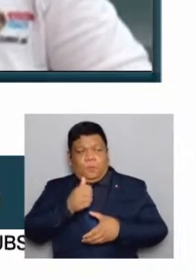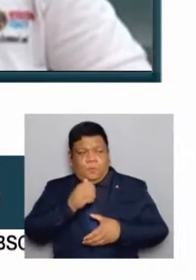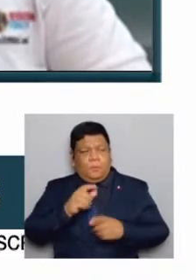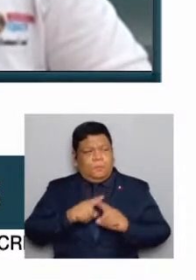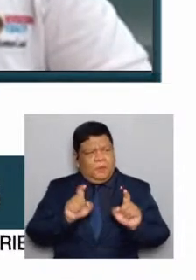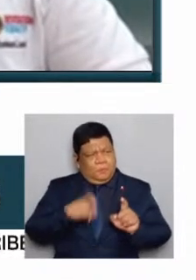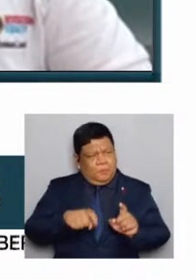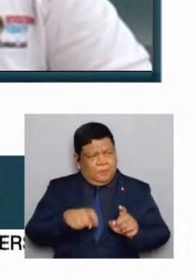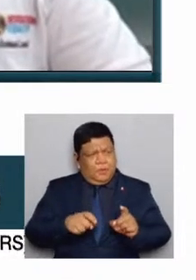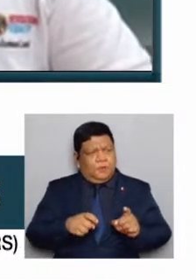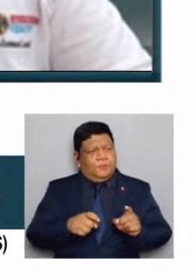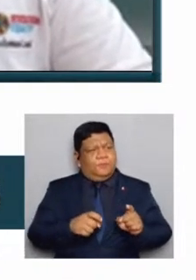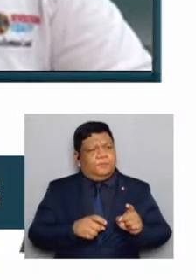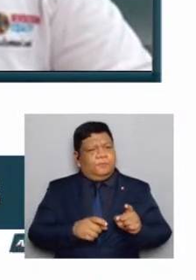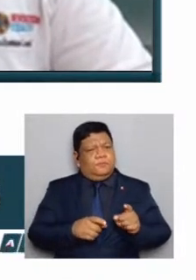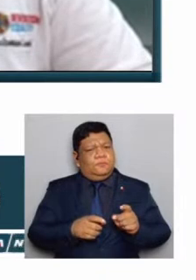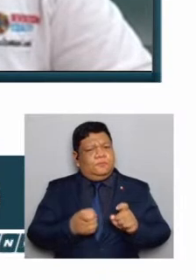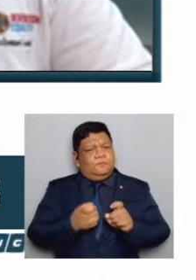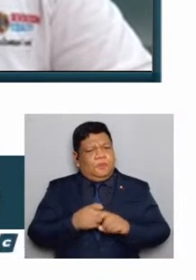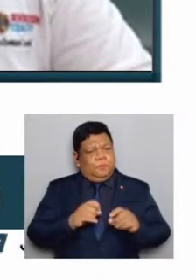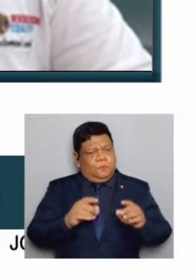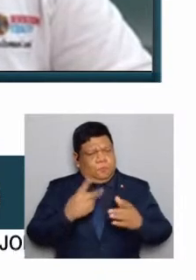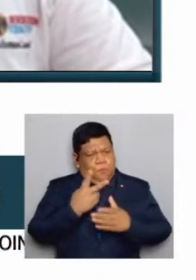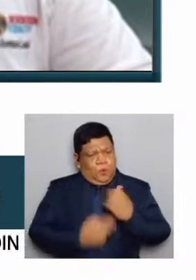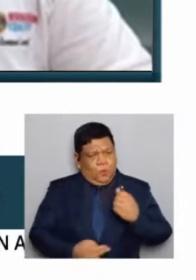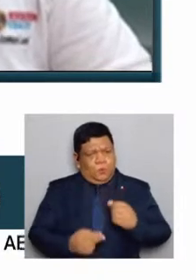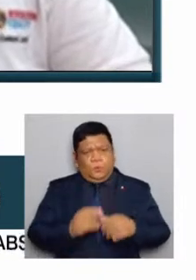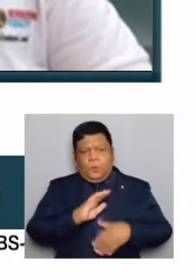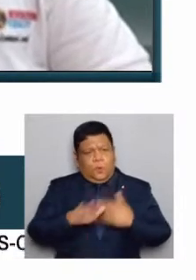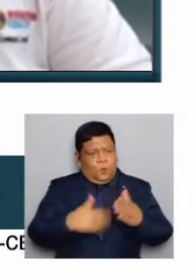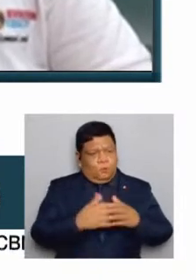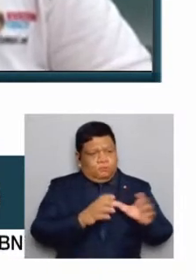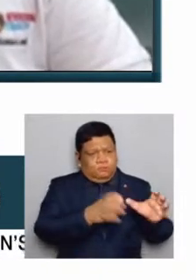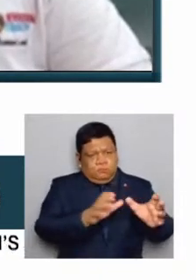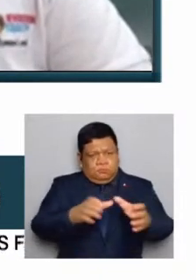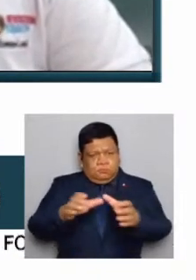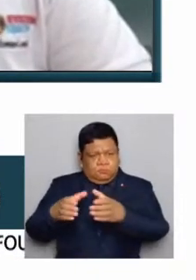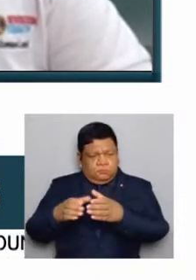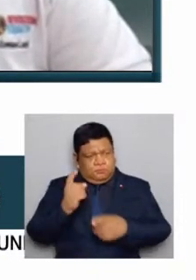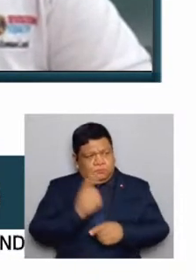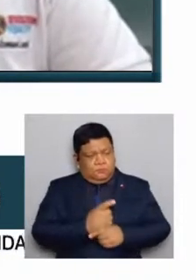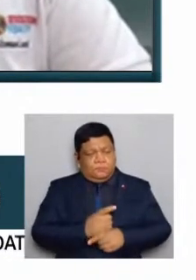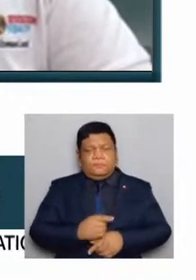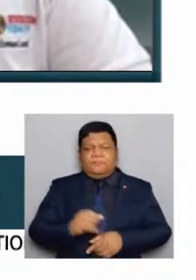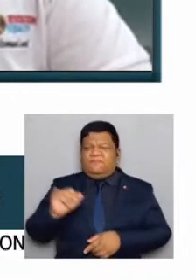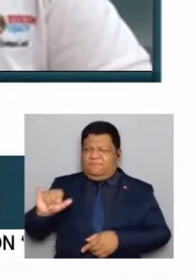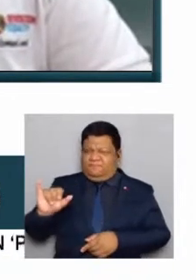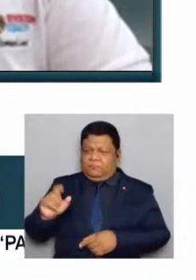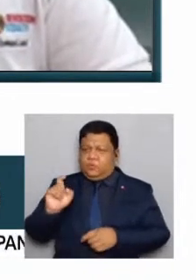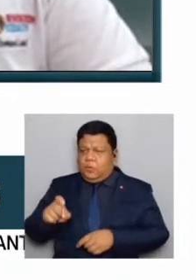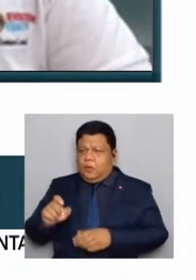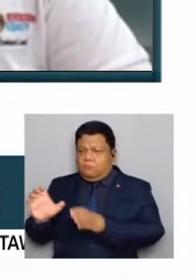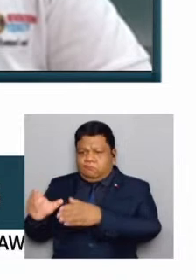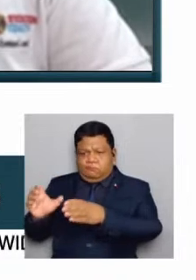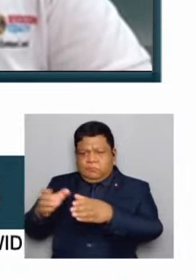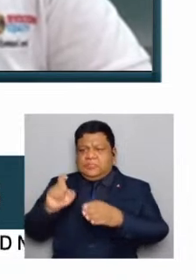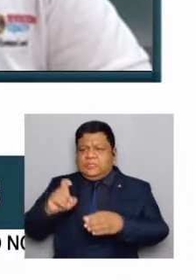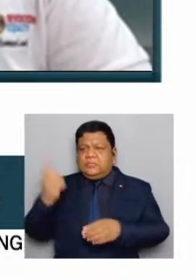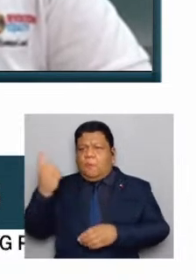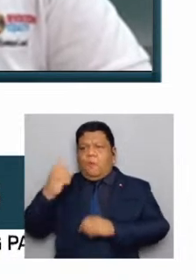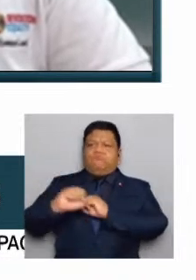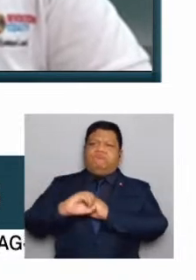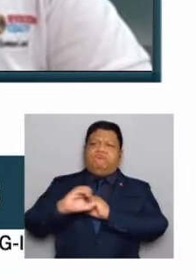from across all sectors, Roslyn. We need to have champions in every place. I think we